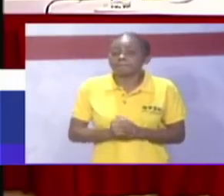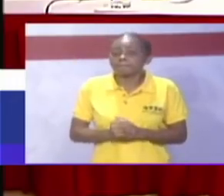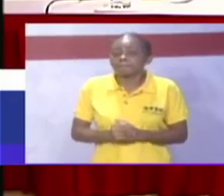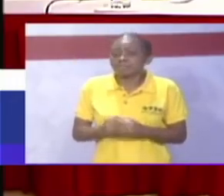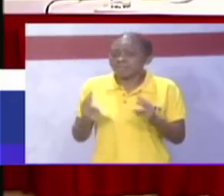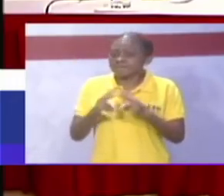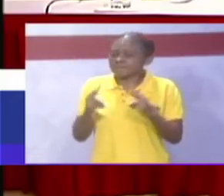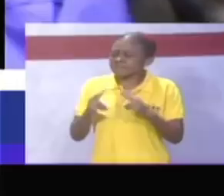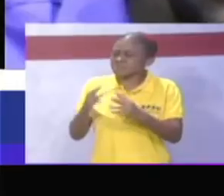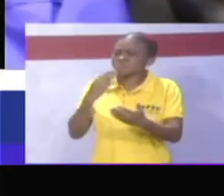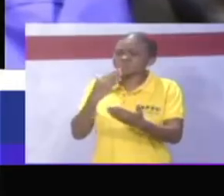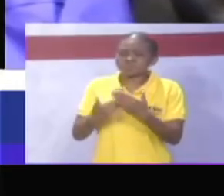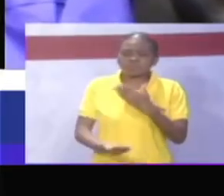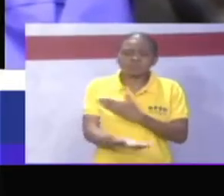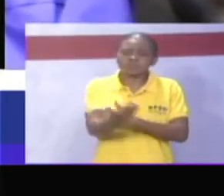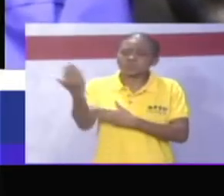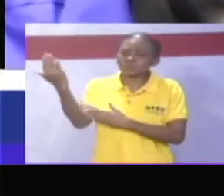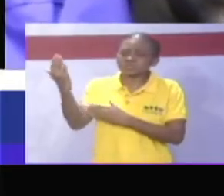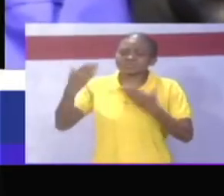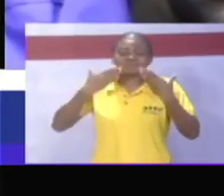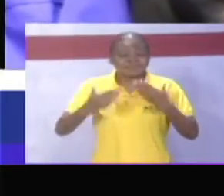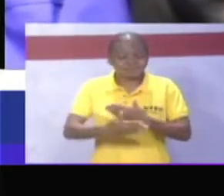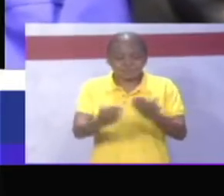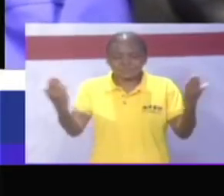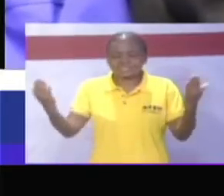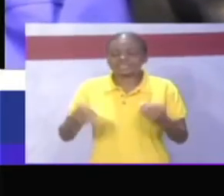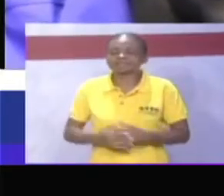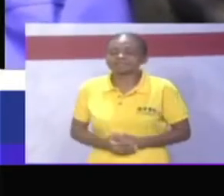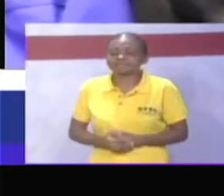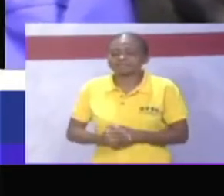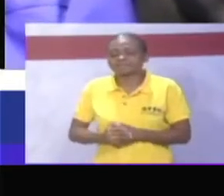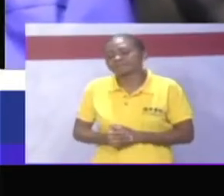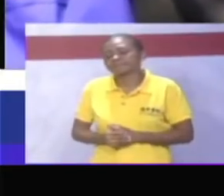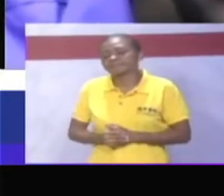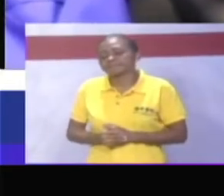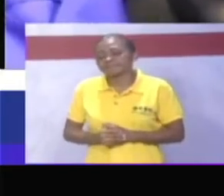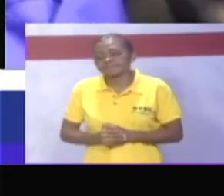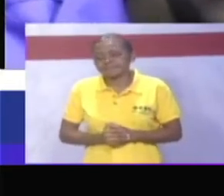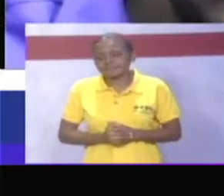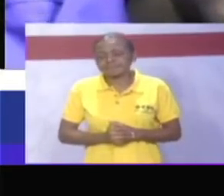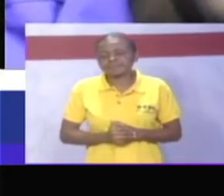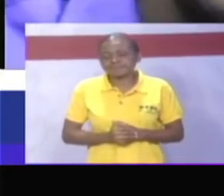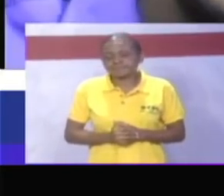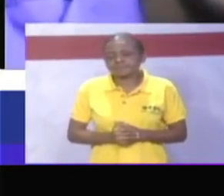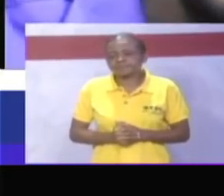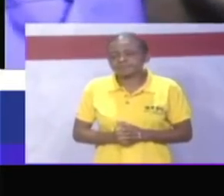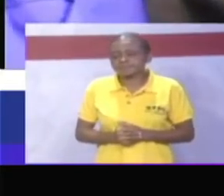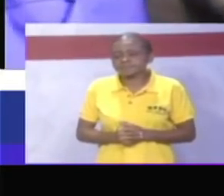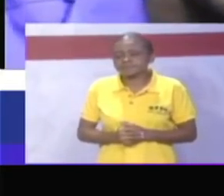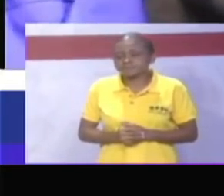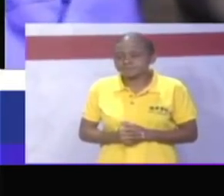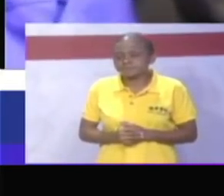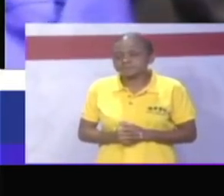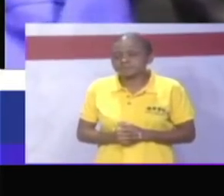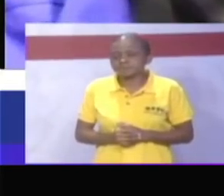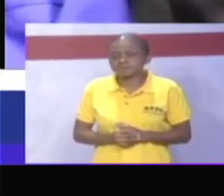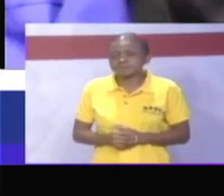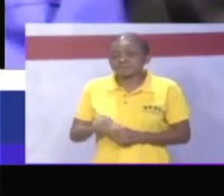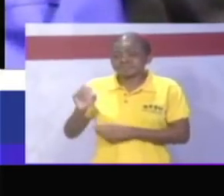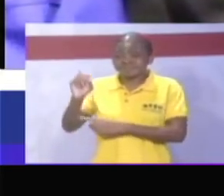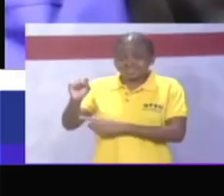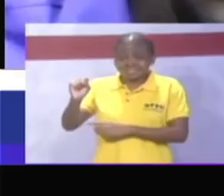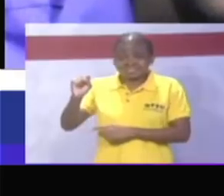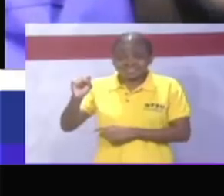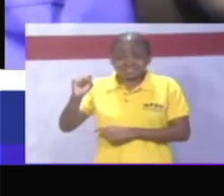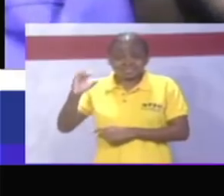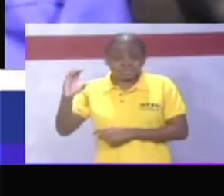you, Mr. Alexander, Dr. Hines, Dr. Prasram, and Mr. Teixeira. Stephen Cummings, 98.1